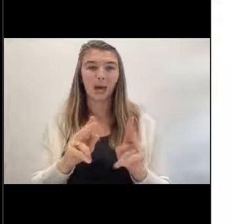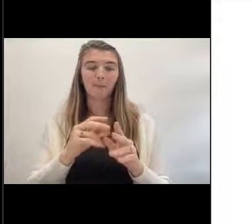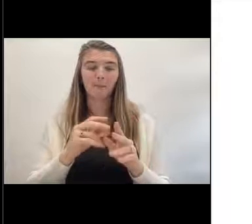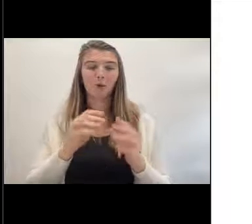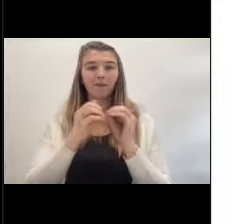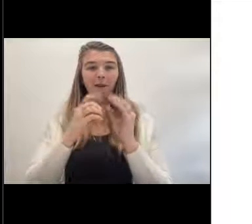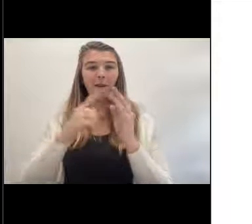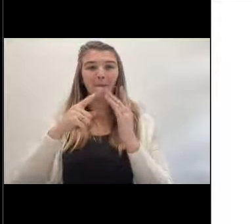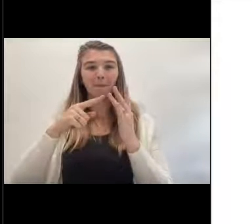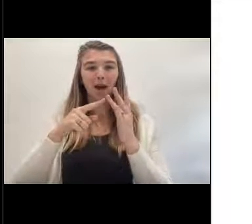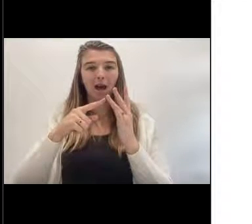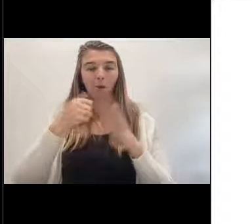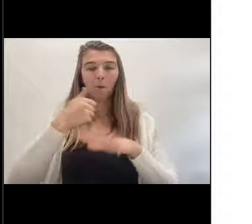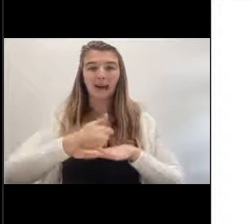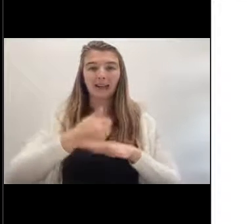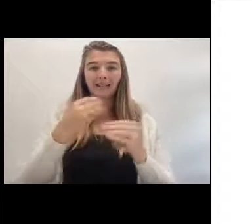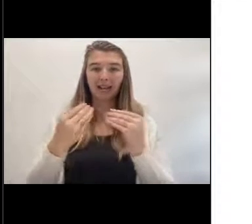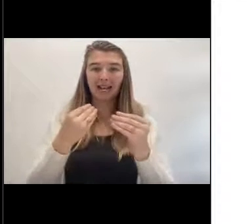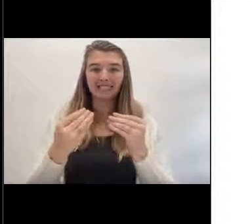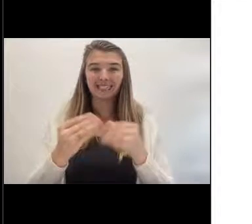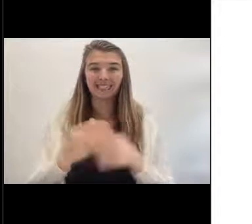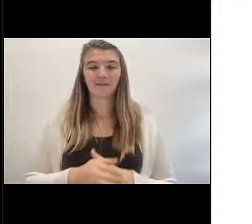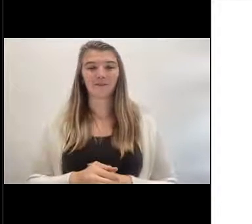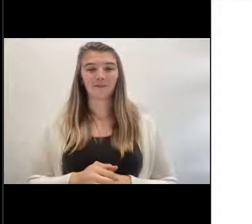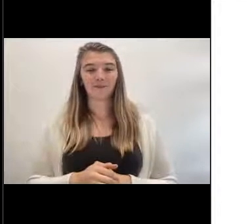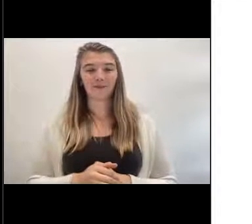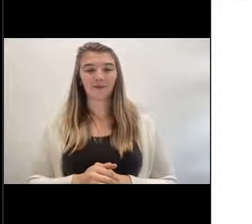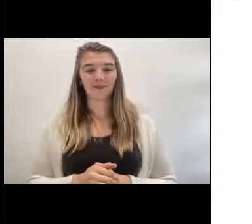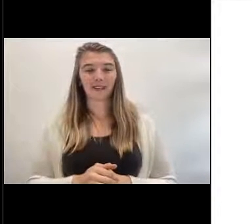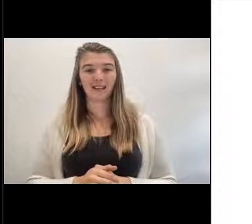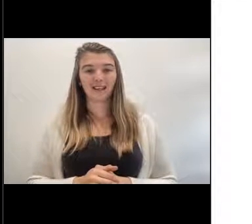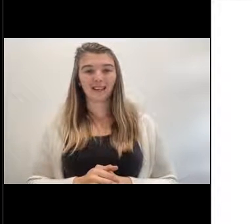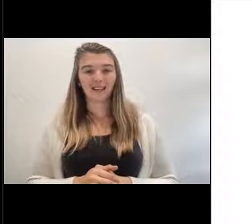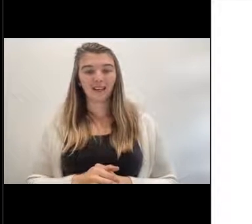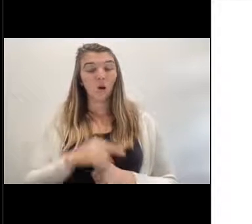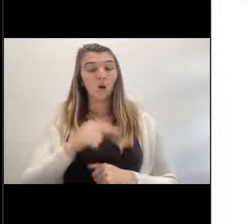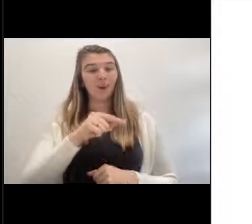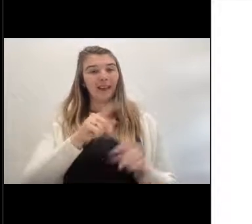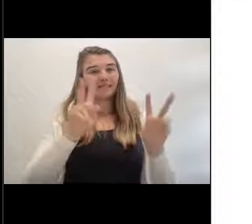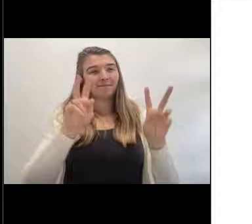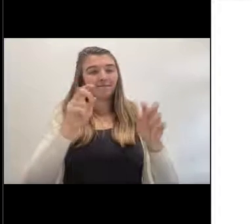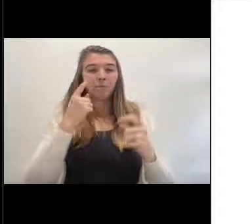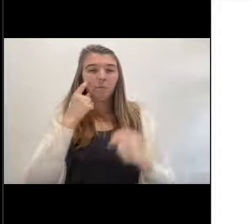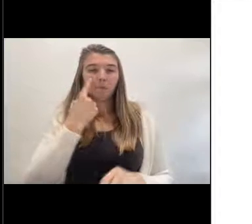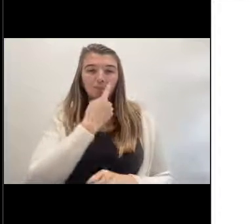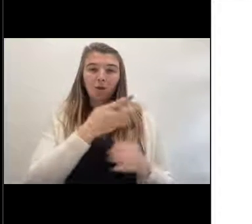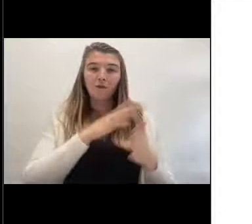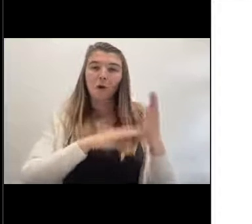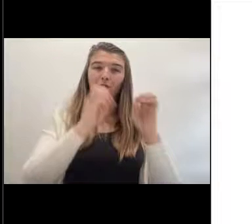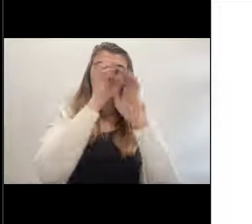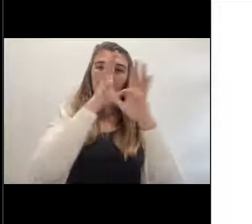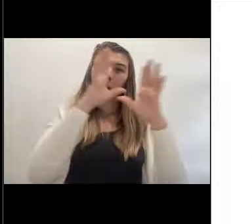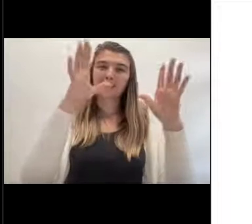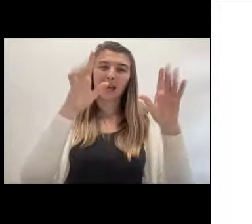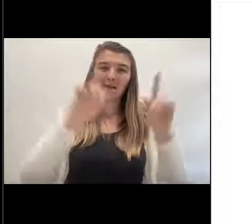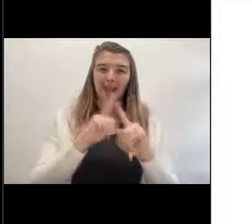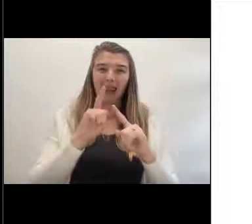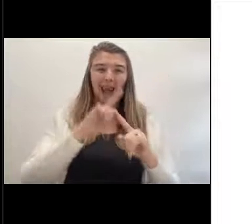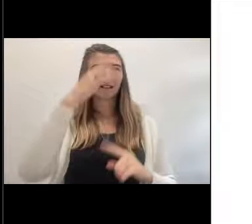And what do we need to do to move from just proof of concept into something that's realistically applicable?